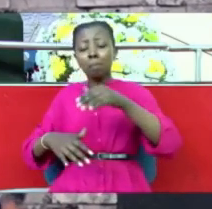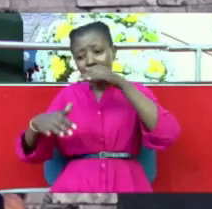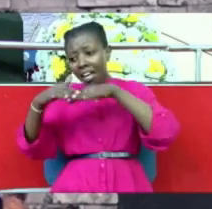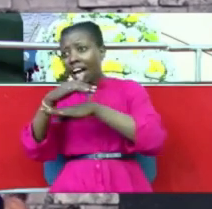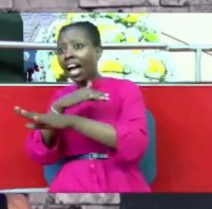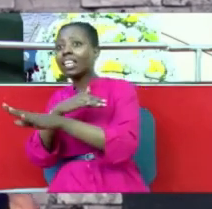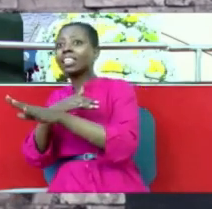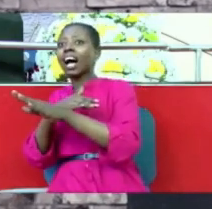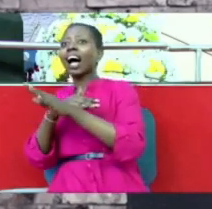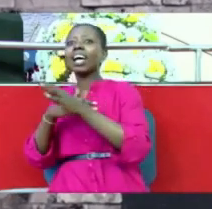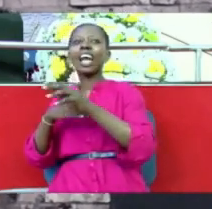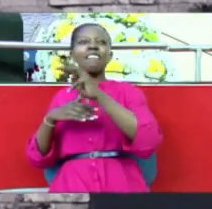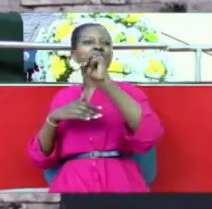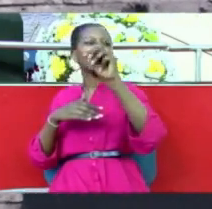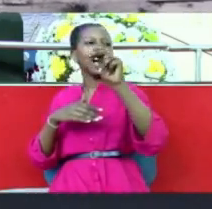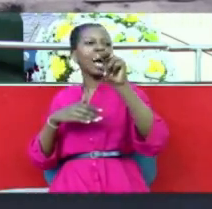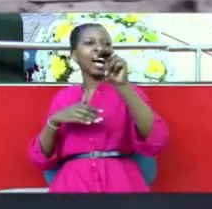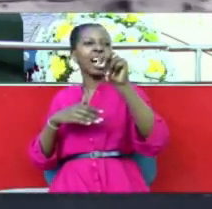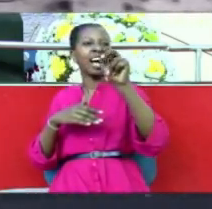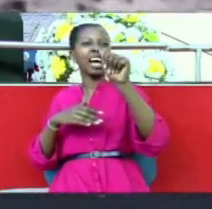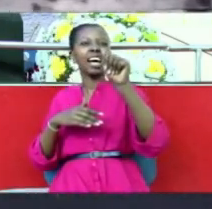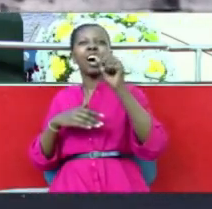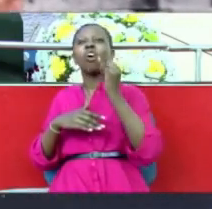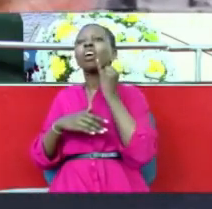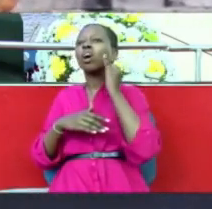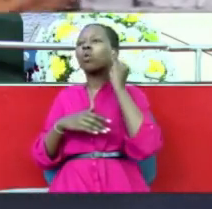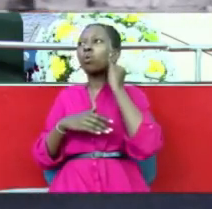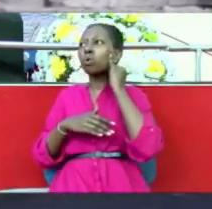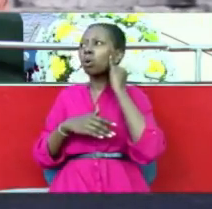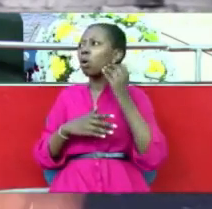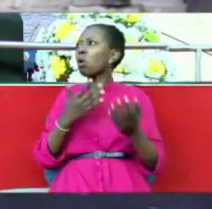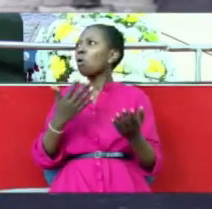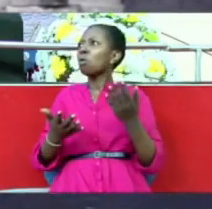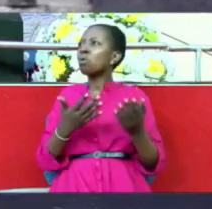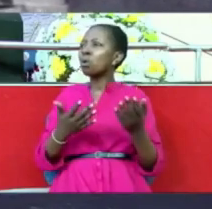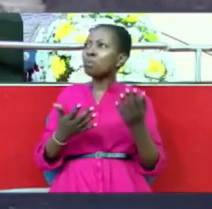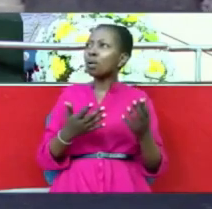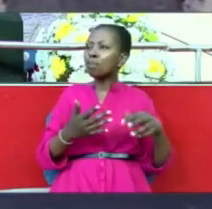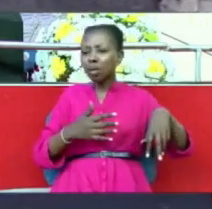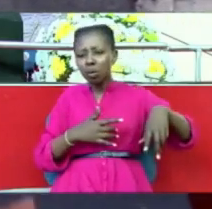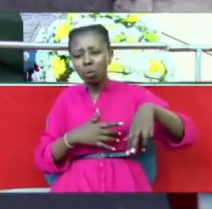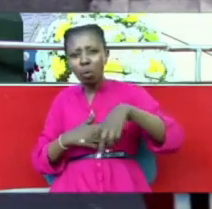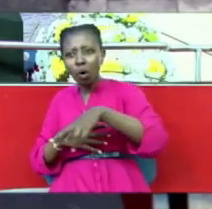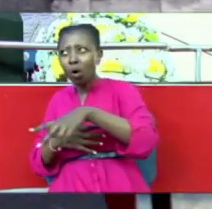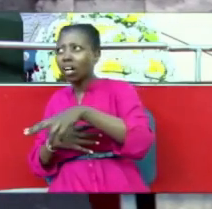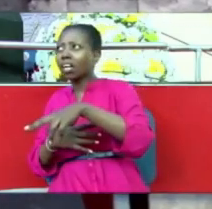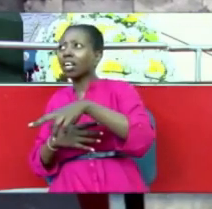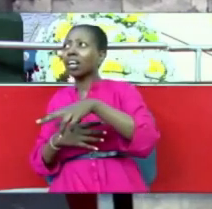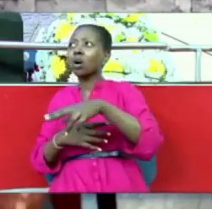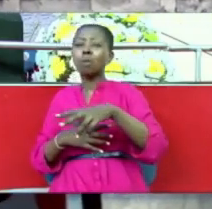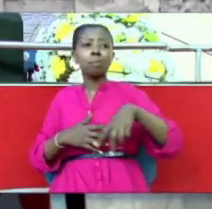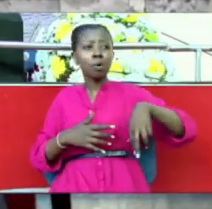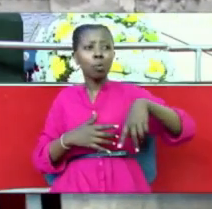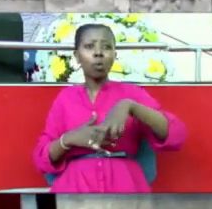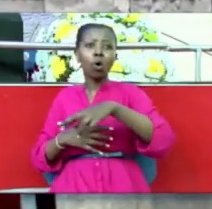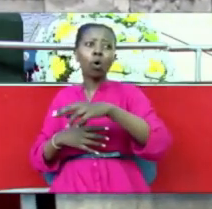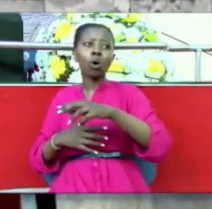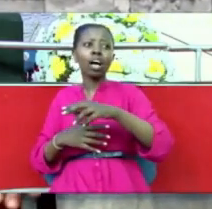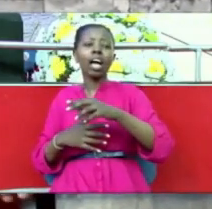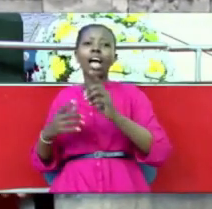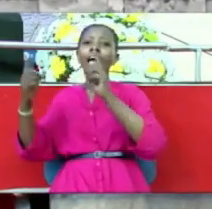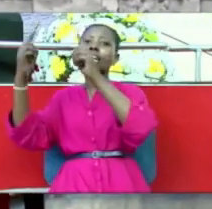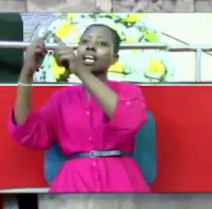angalau. Ama nipane na miguu nikae Kenongi East ama West. Ah, ama niende na miguu nifike